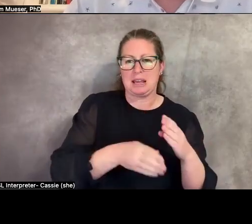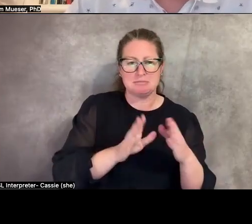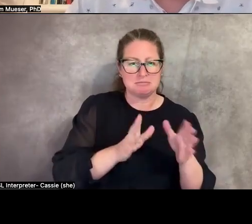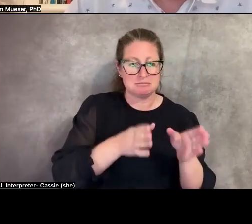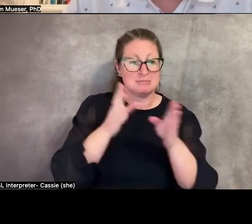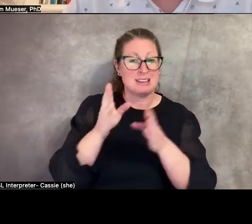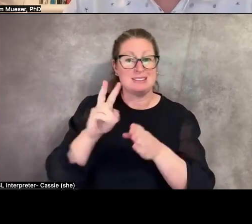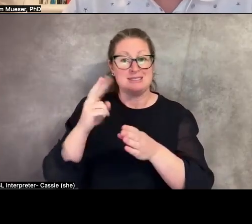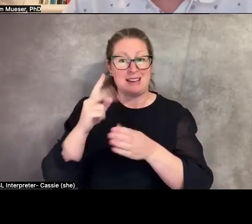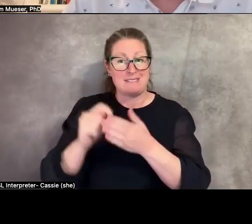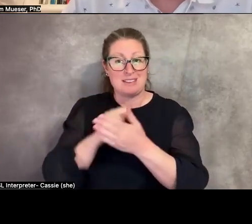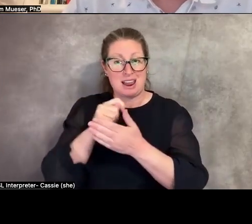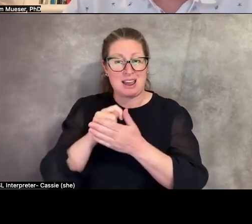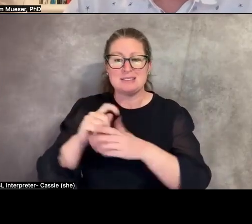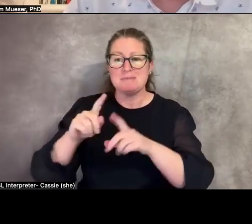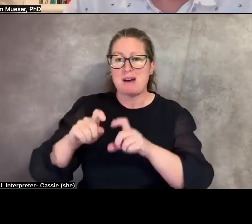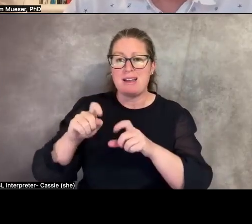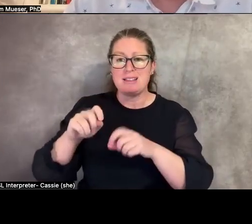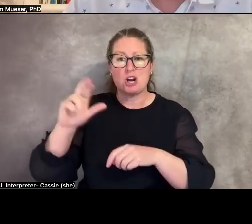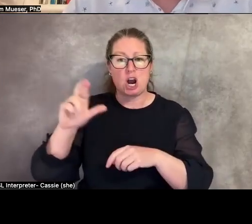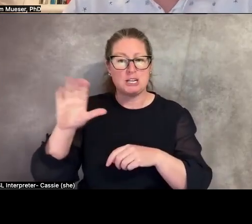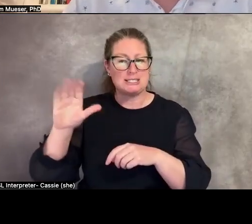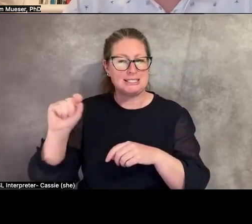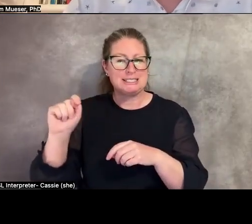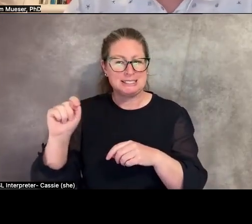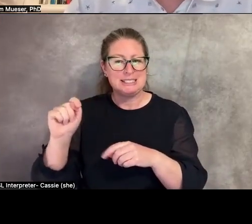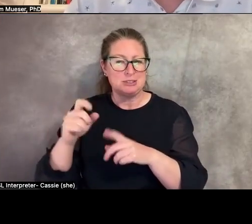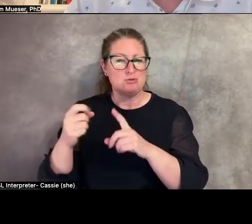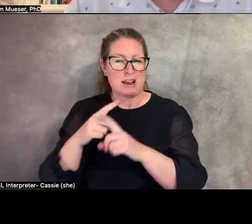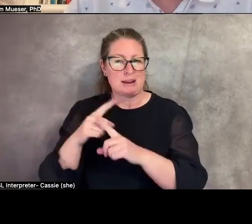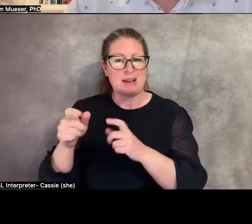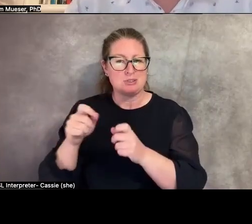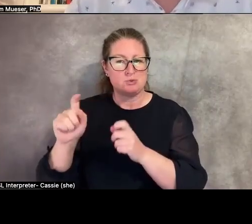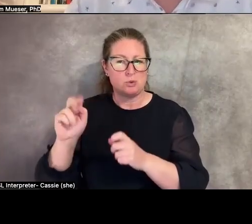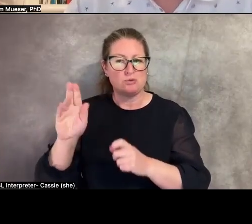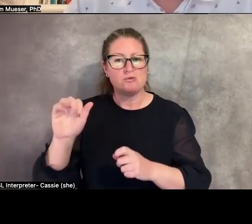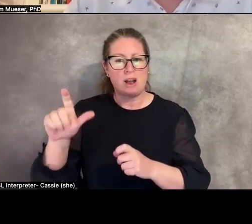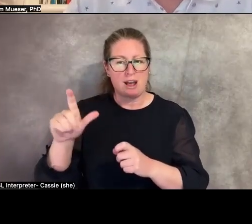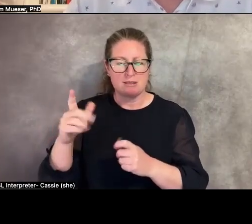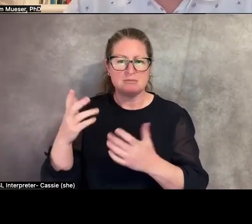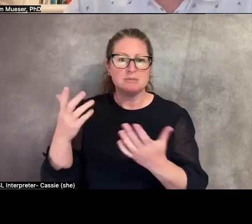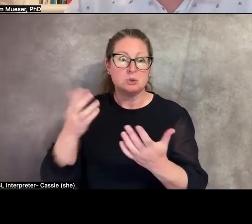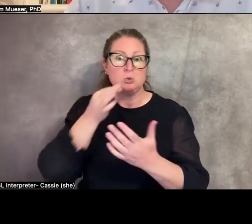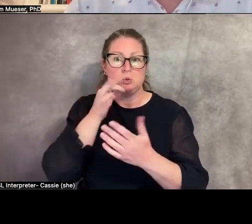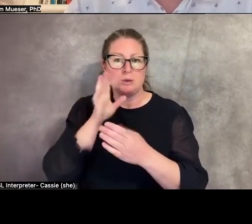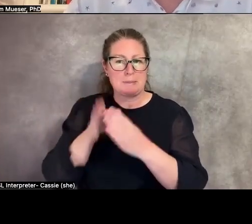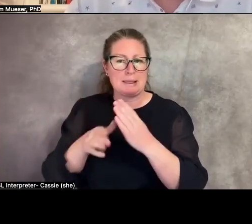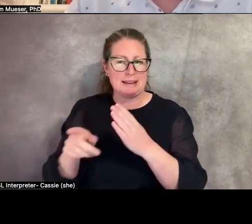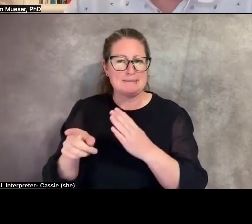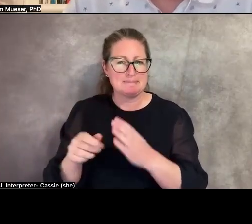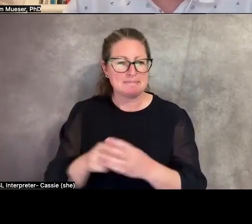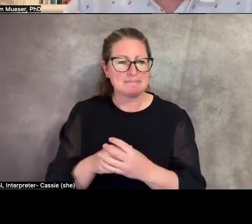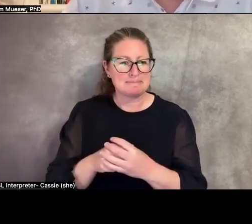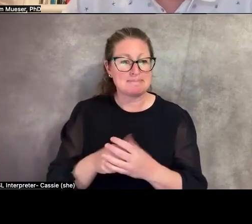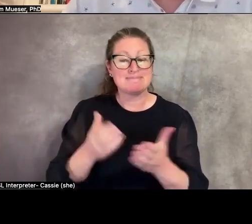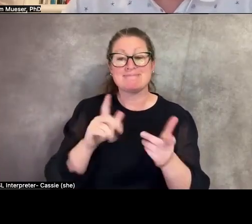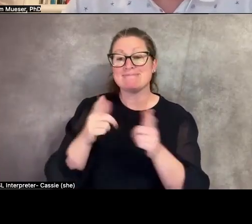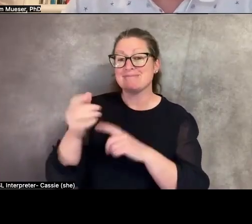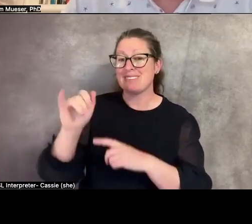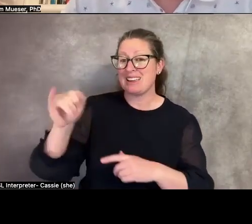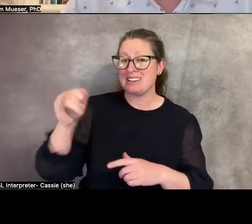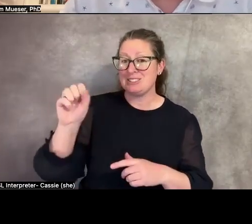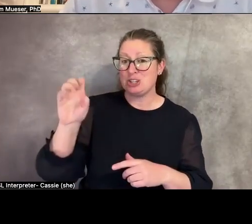second being a pilot randomized controlled trial that we are close to completing. Jasen will then talk